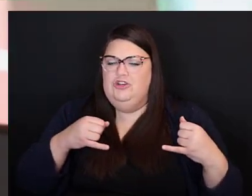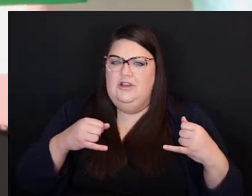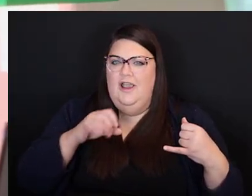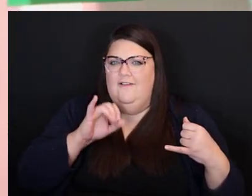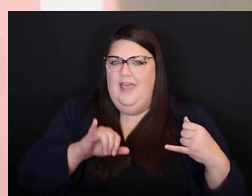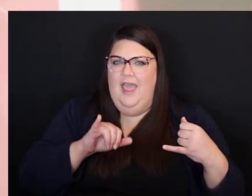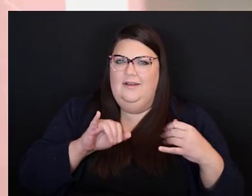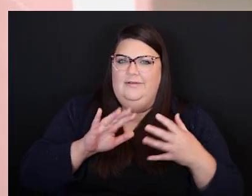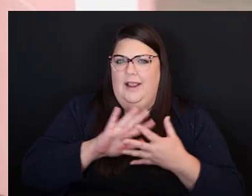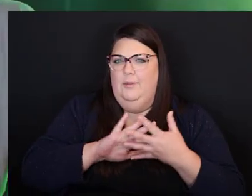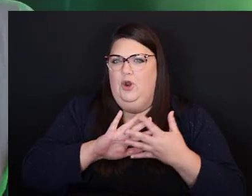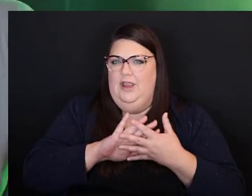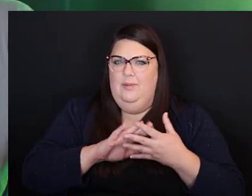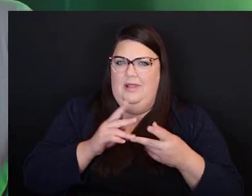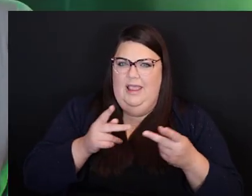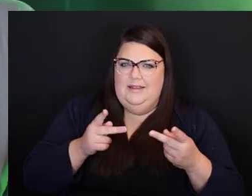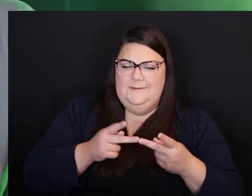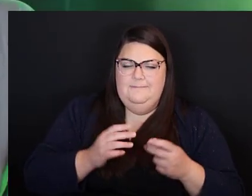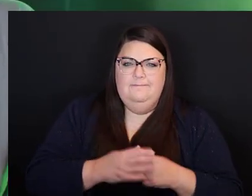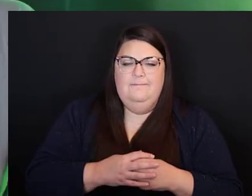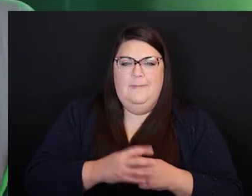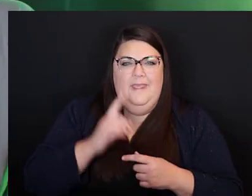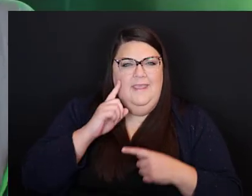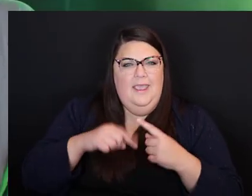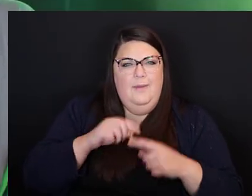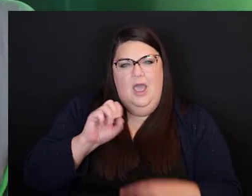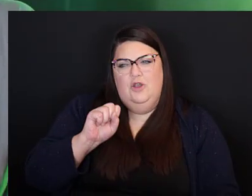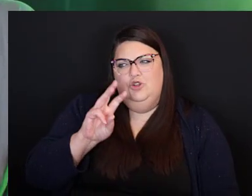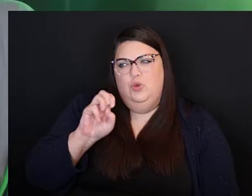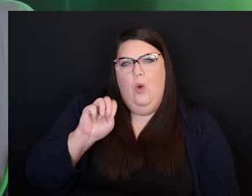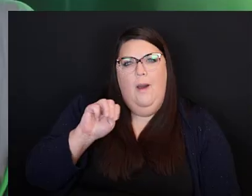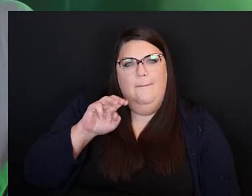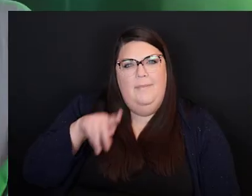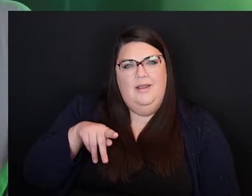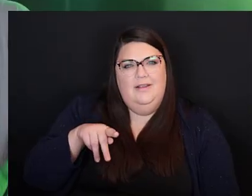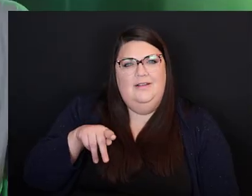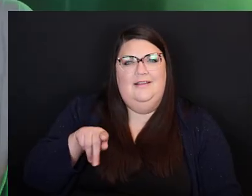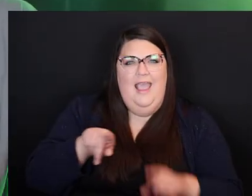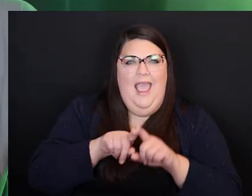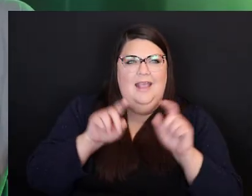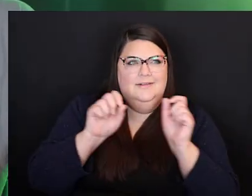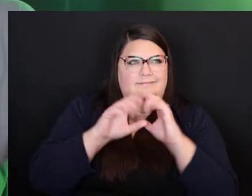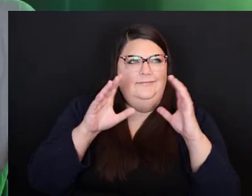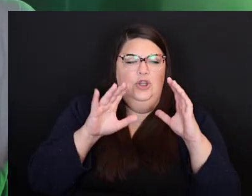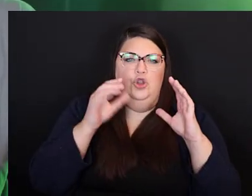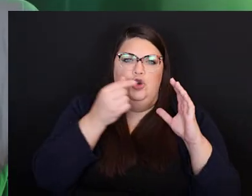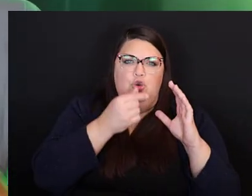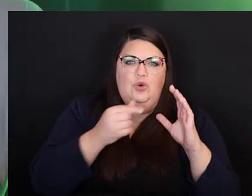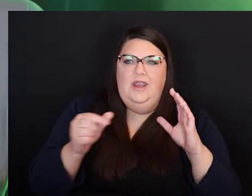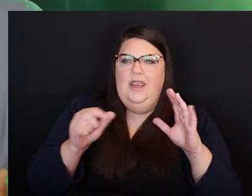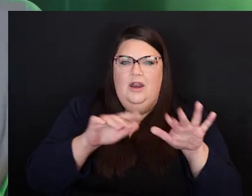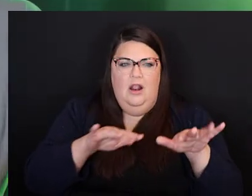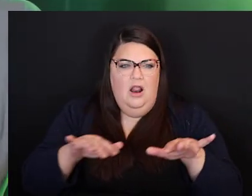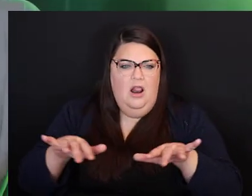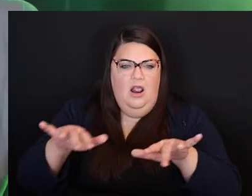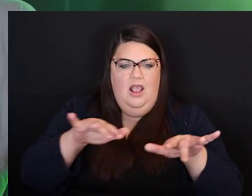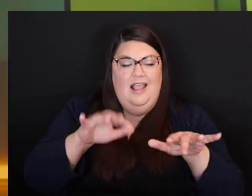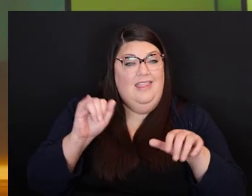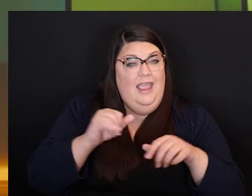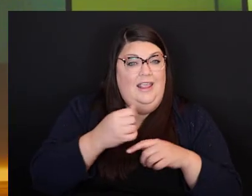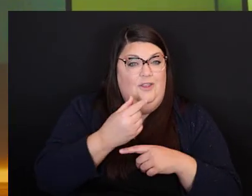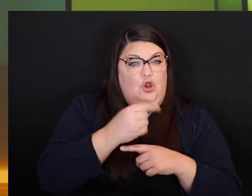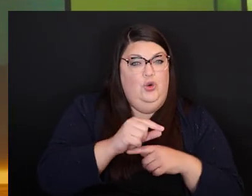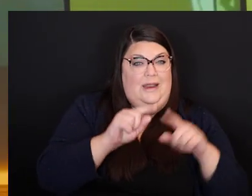place. I think about the swamp as a place that is green, much like the green screen